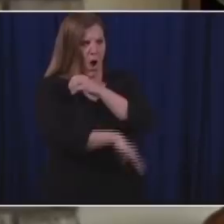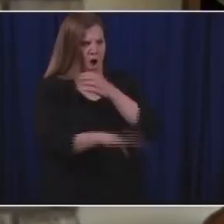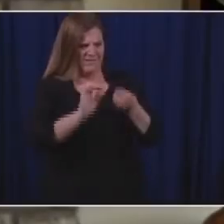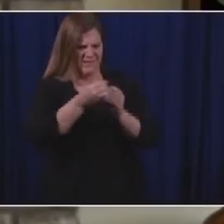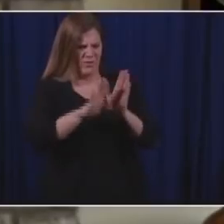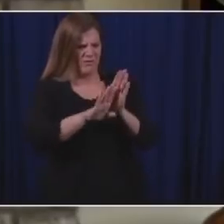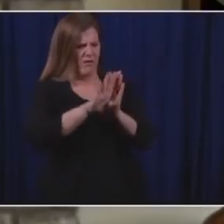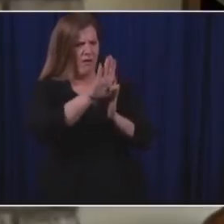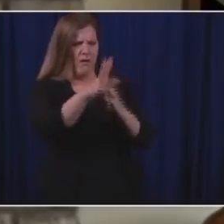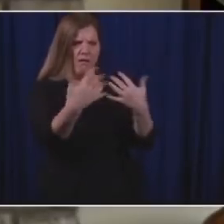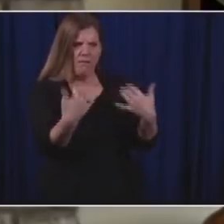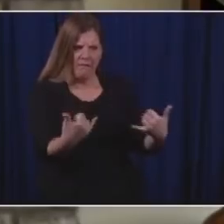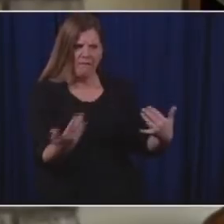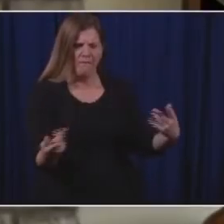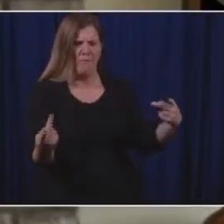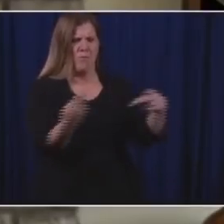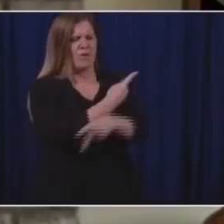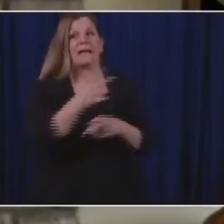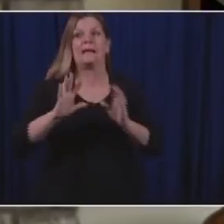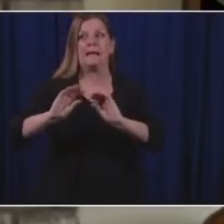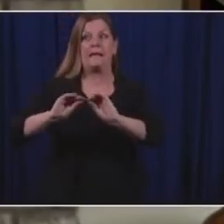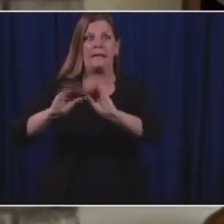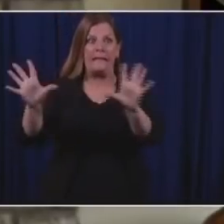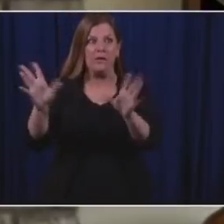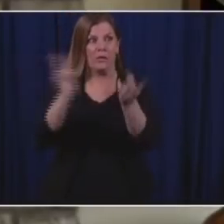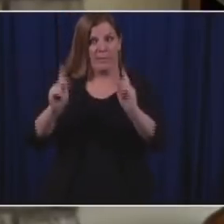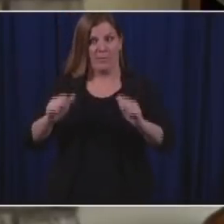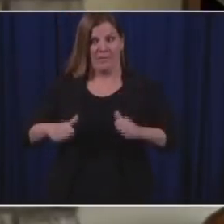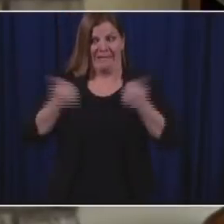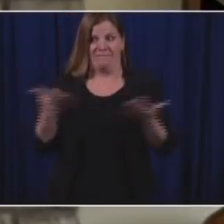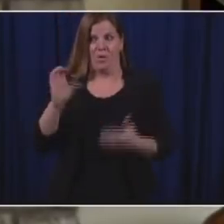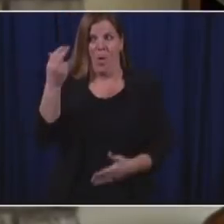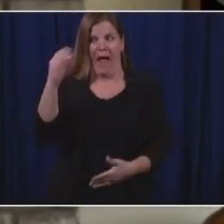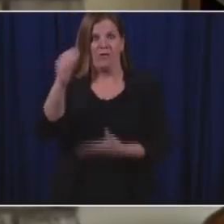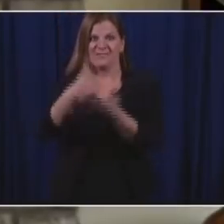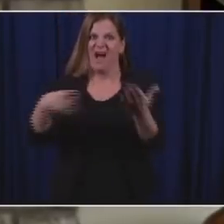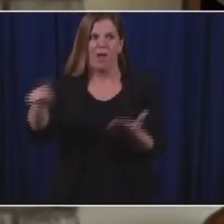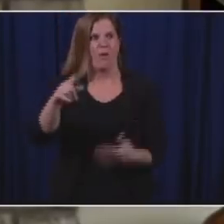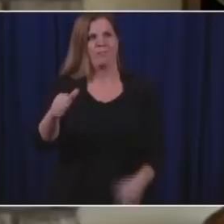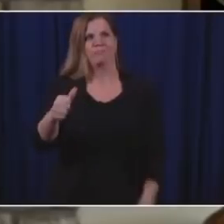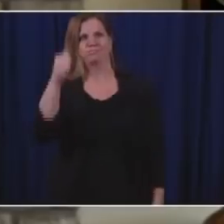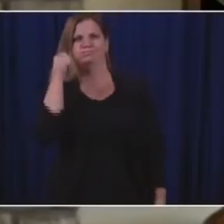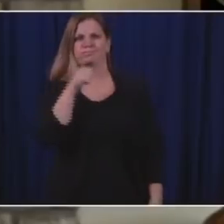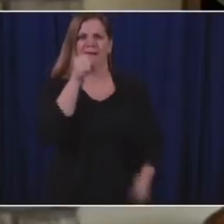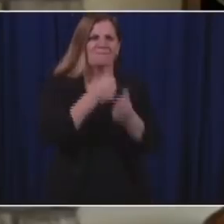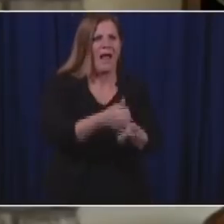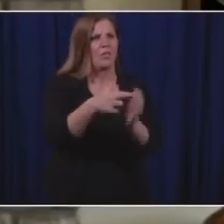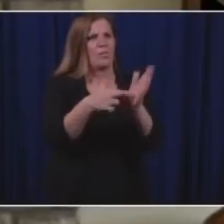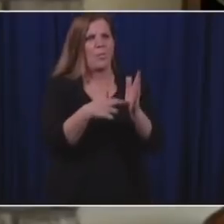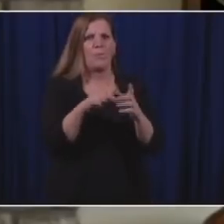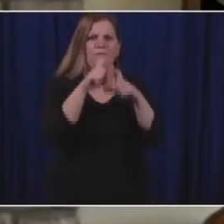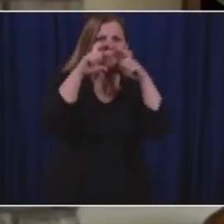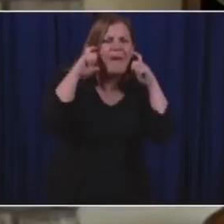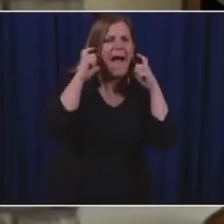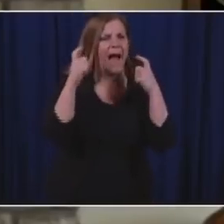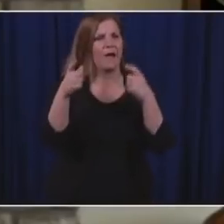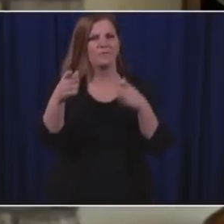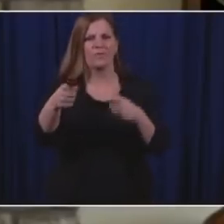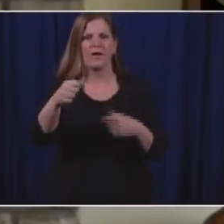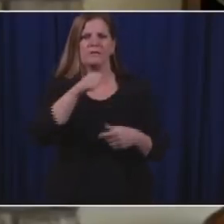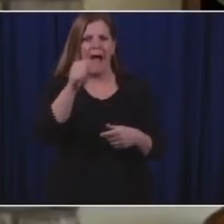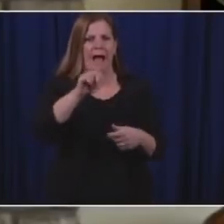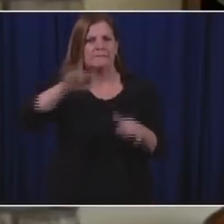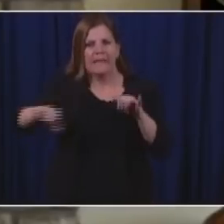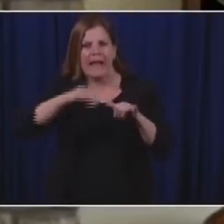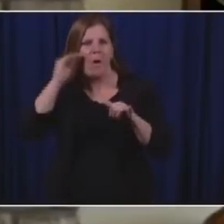a percentage of Ohioans ignoring requests to wear masks and not gather. Would you clearly lay out to